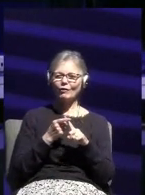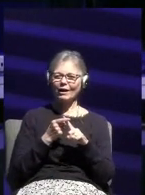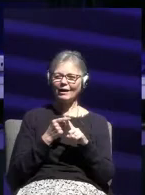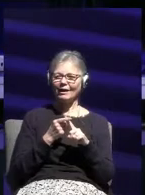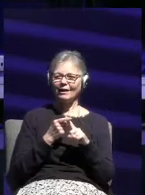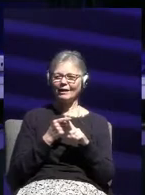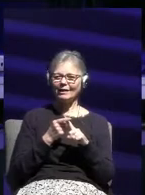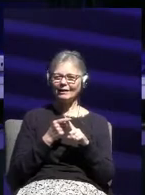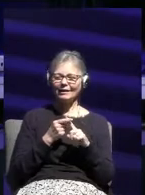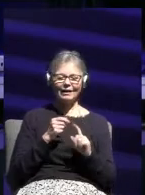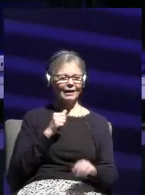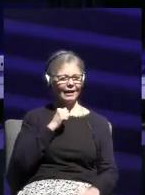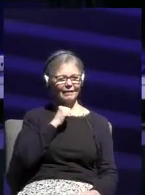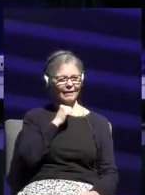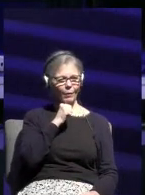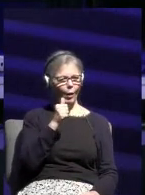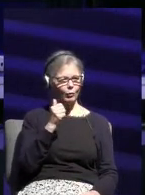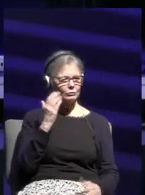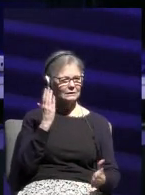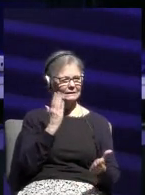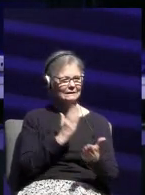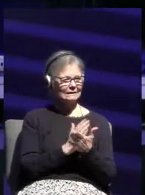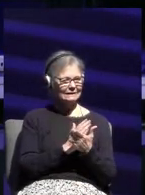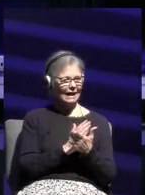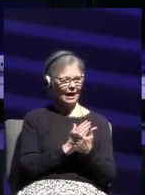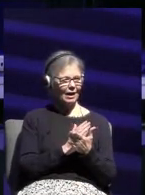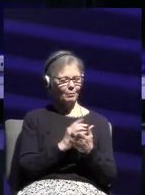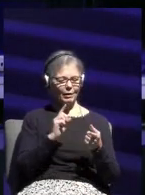won't stop the friend requests.